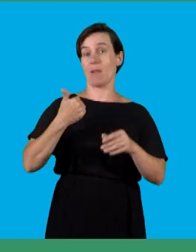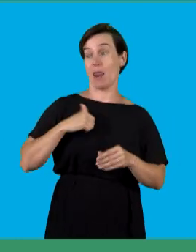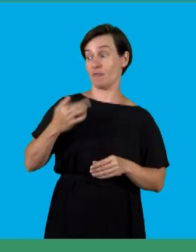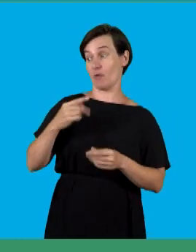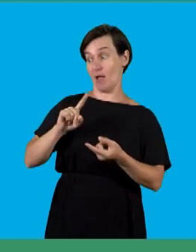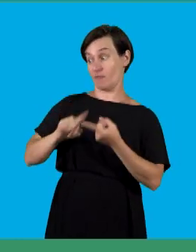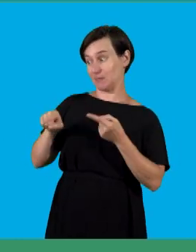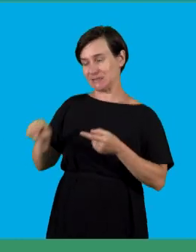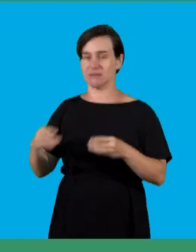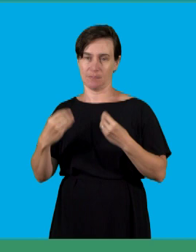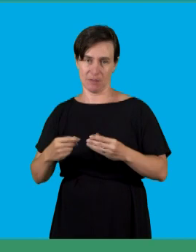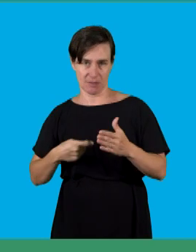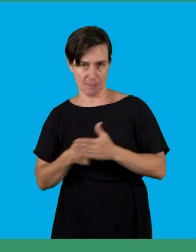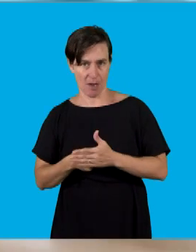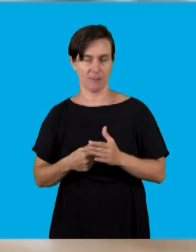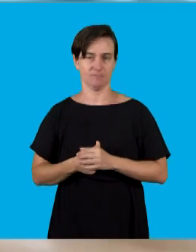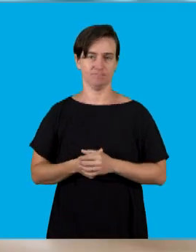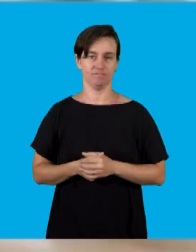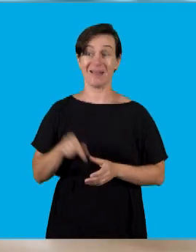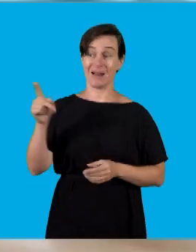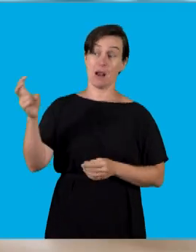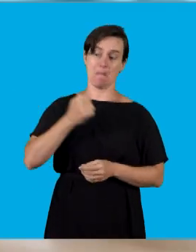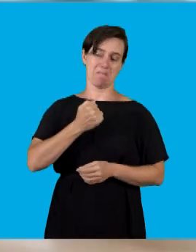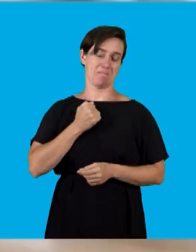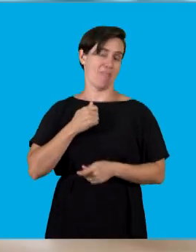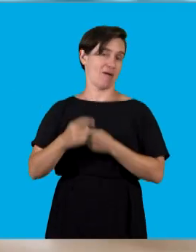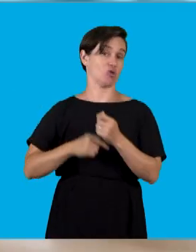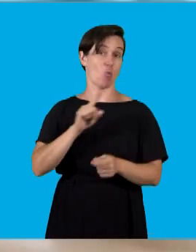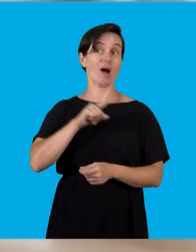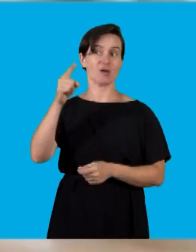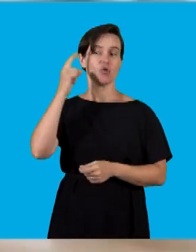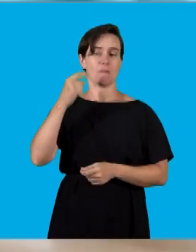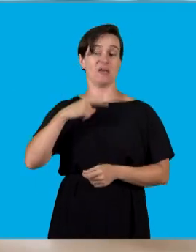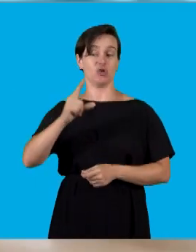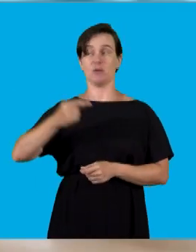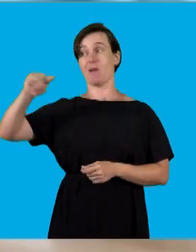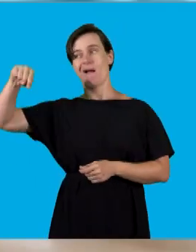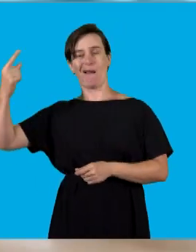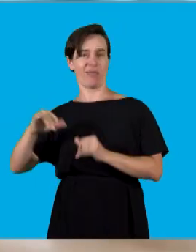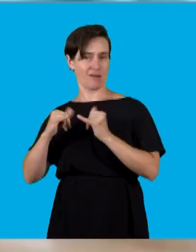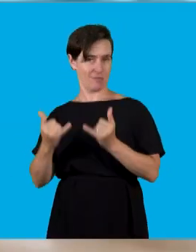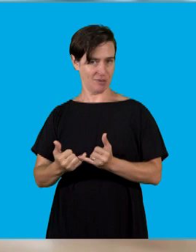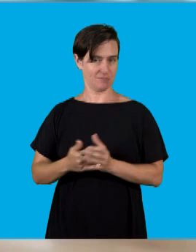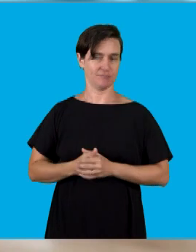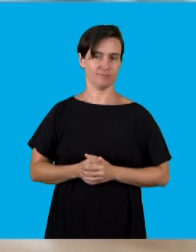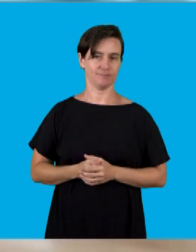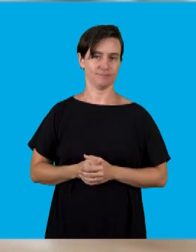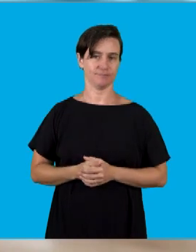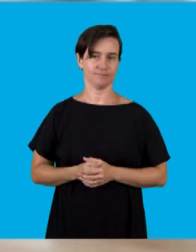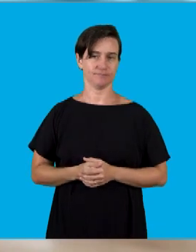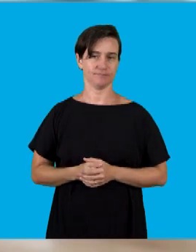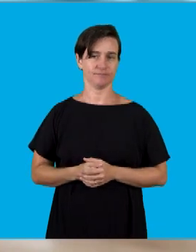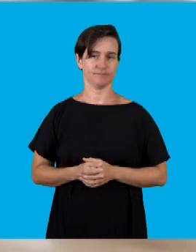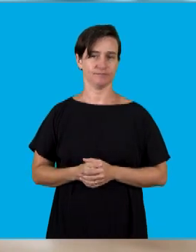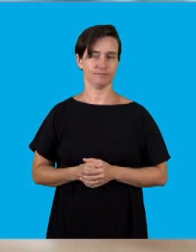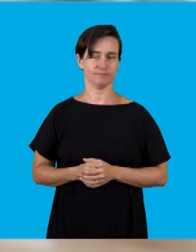are then interested in coming to my shop because they know that my products are priced lower than my competitor.